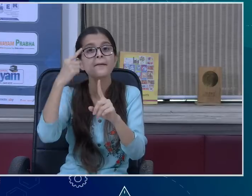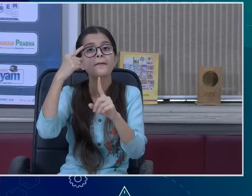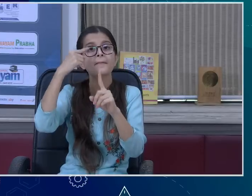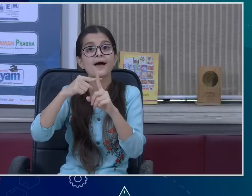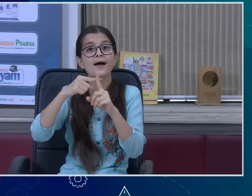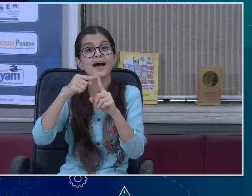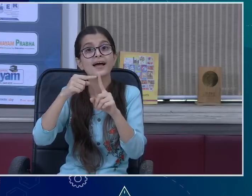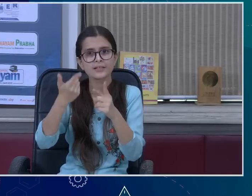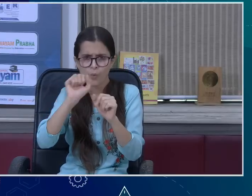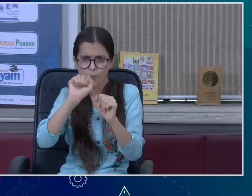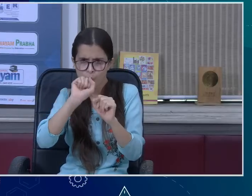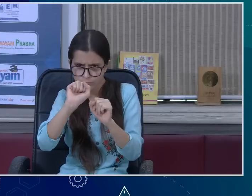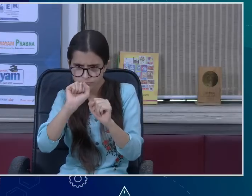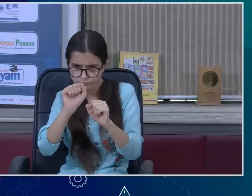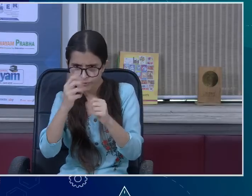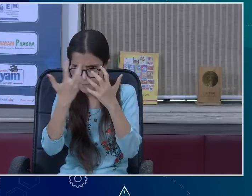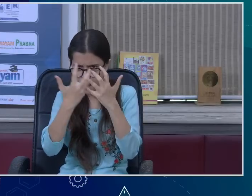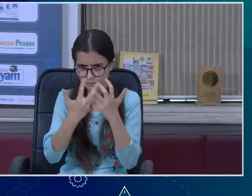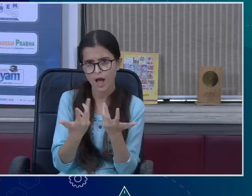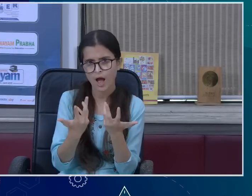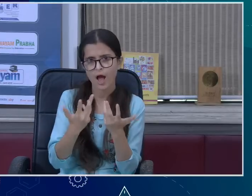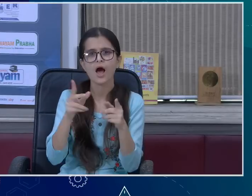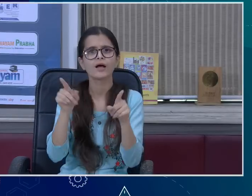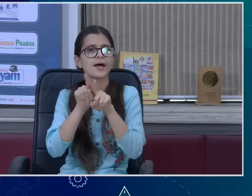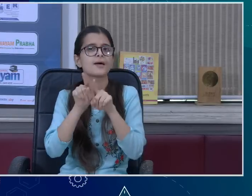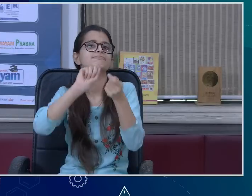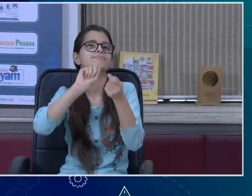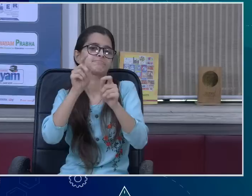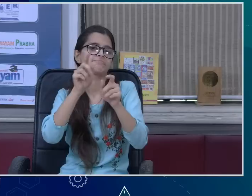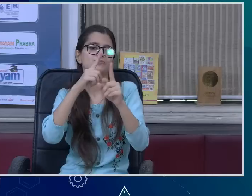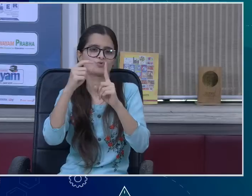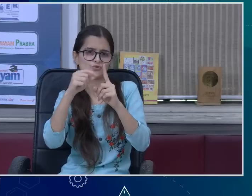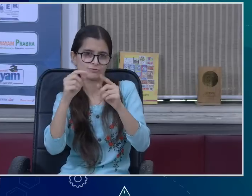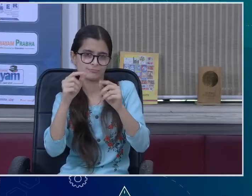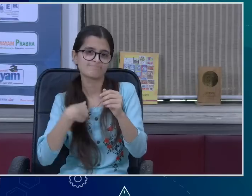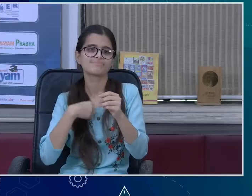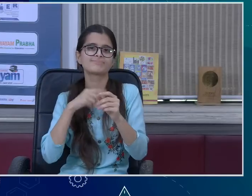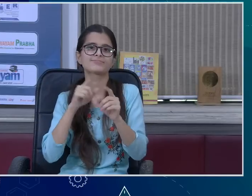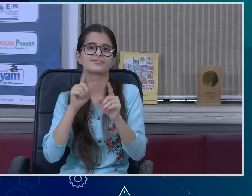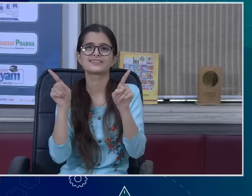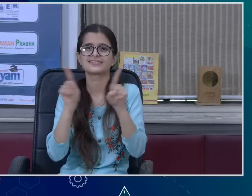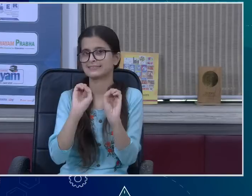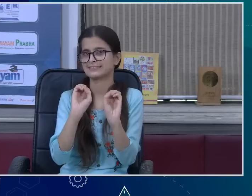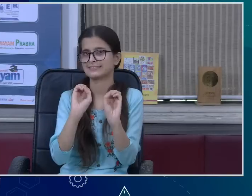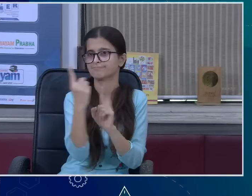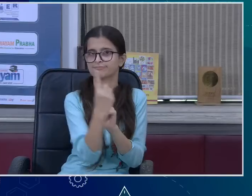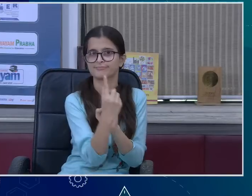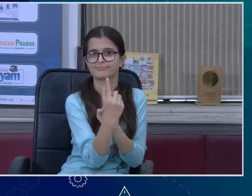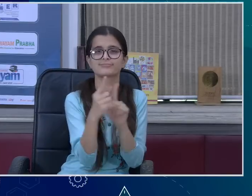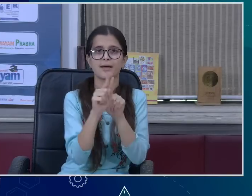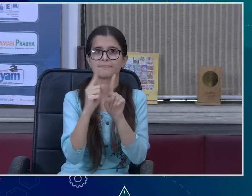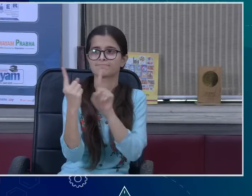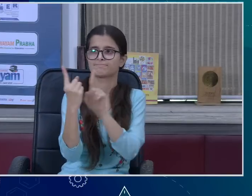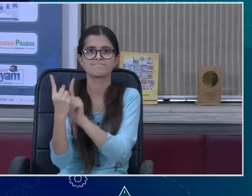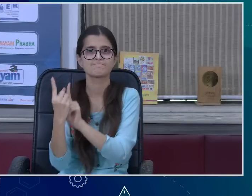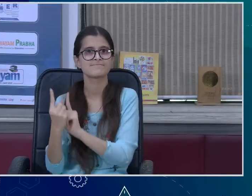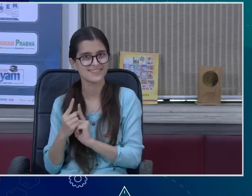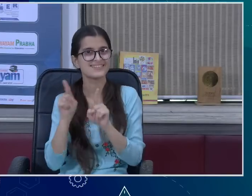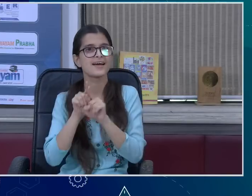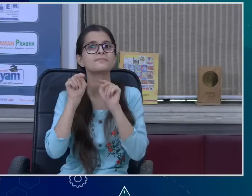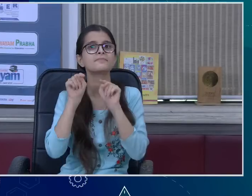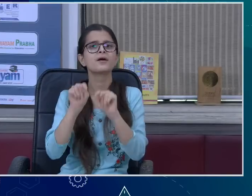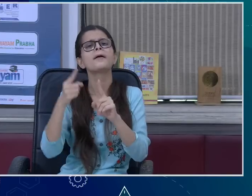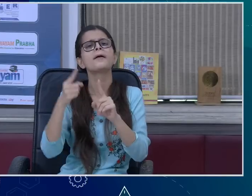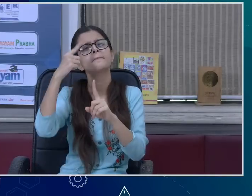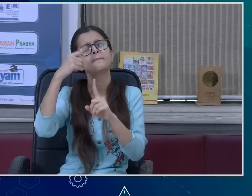child. So if that works individually for the children, actually the children will actually improve. And